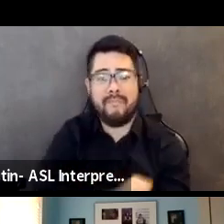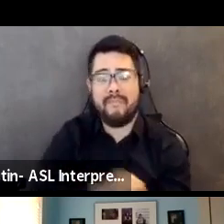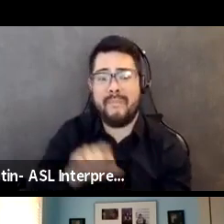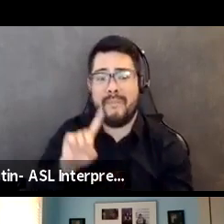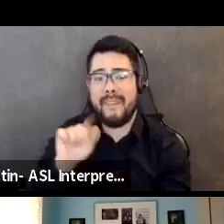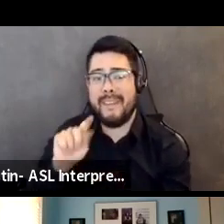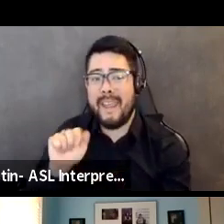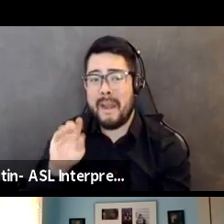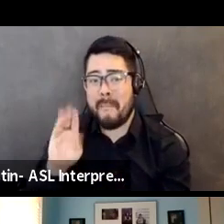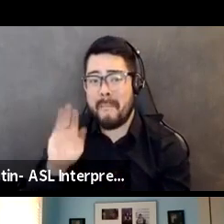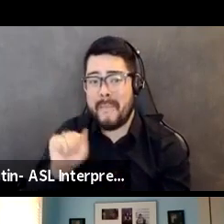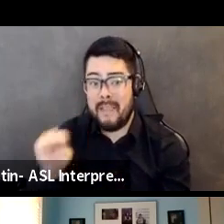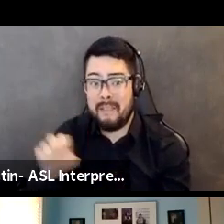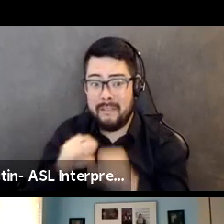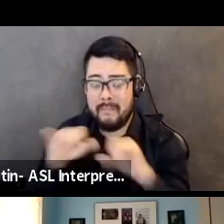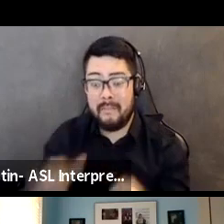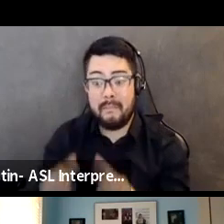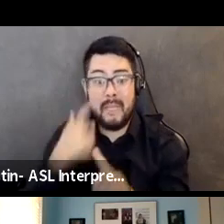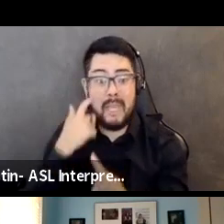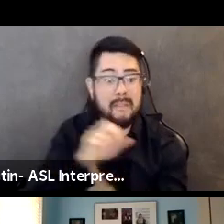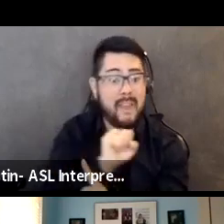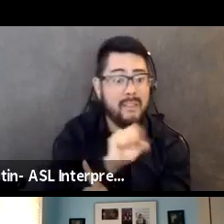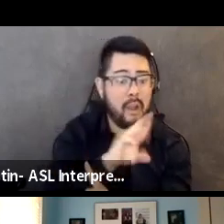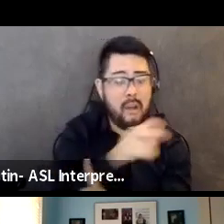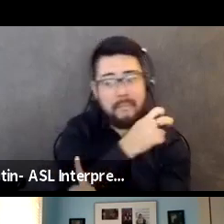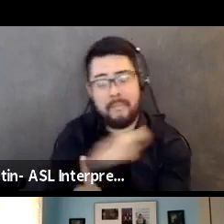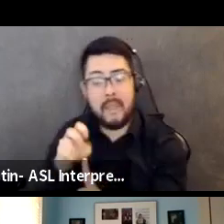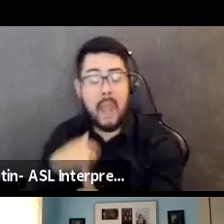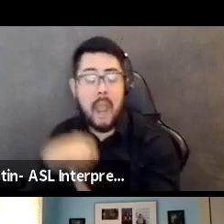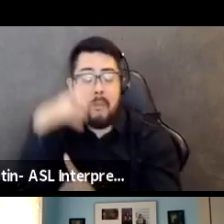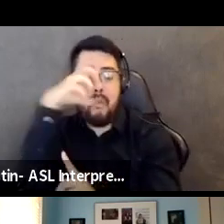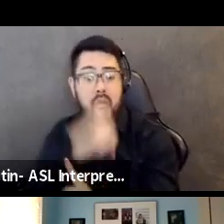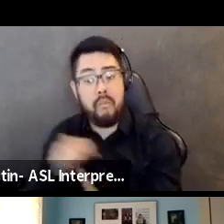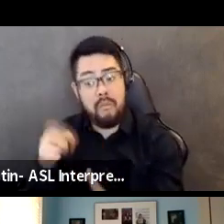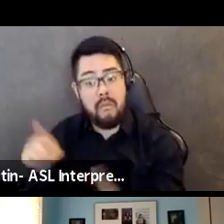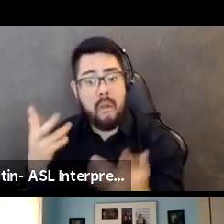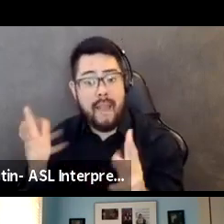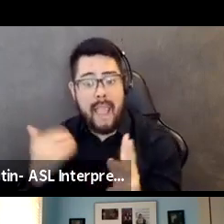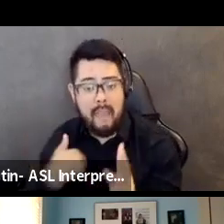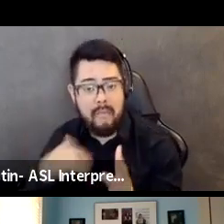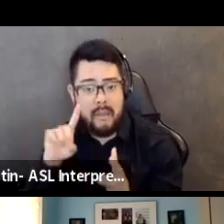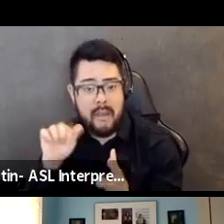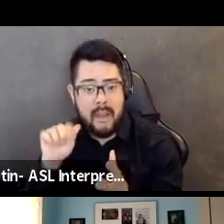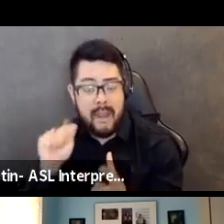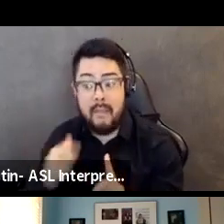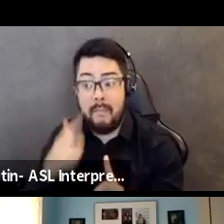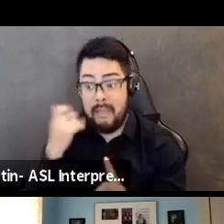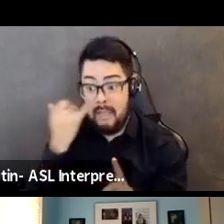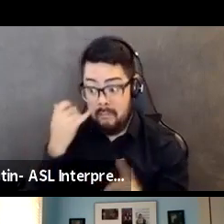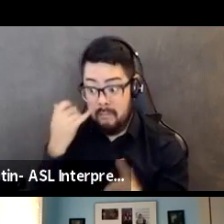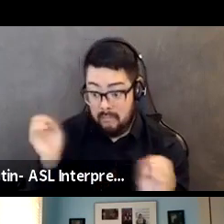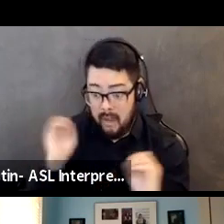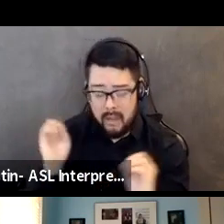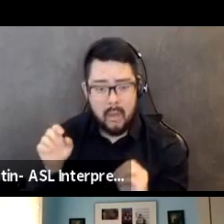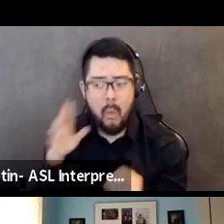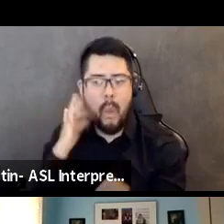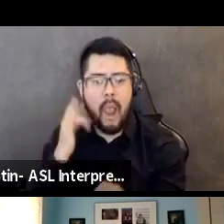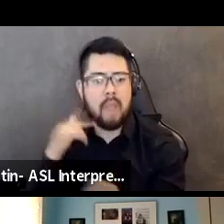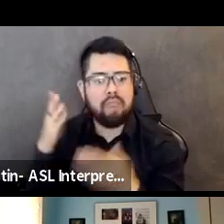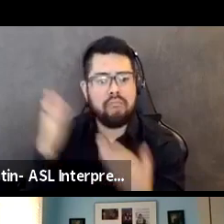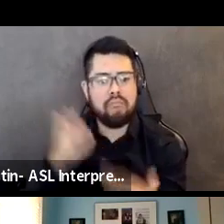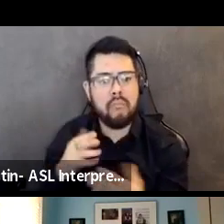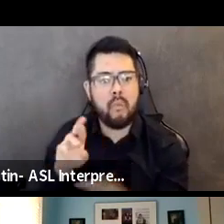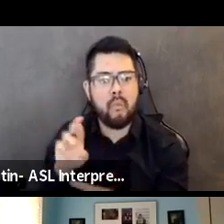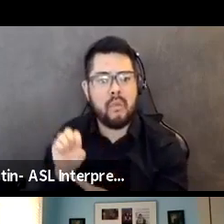program i would assume that somebody has that data or else it wouldn't be introduced as a reform so now we also have how many sros have